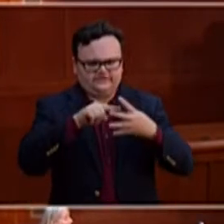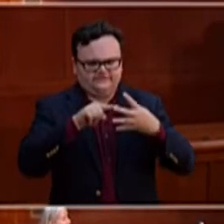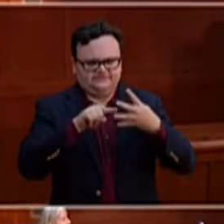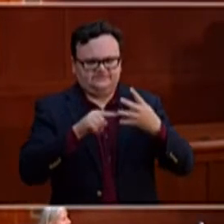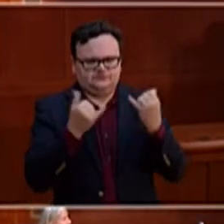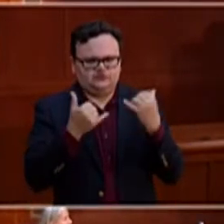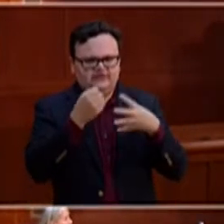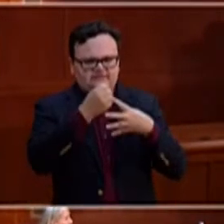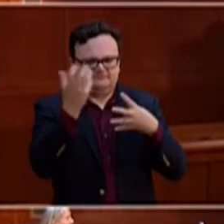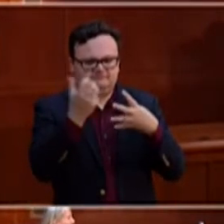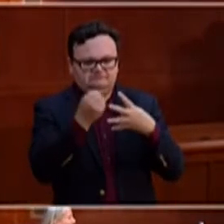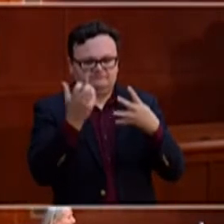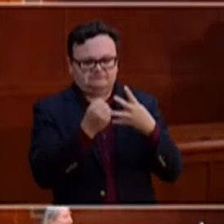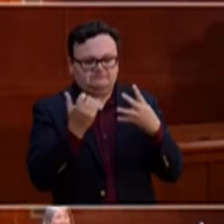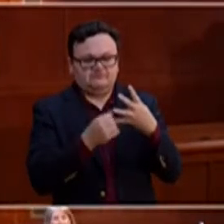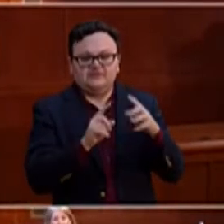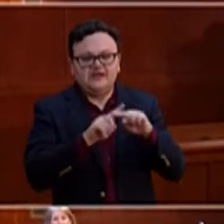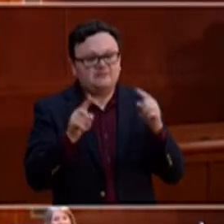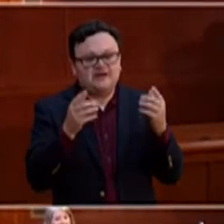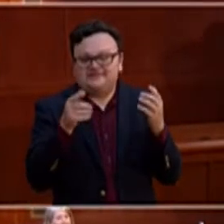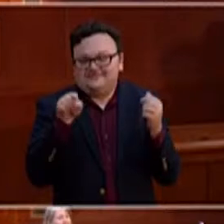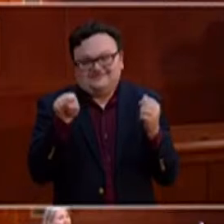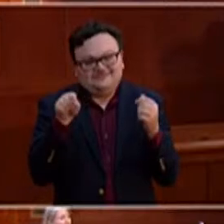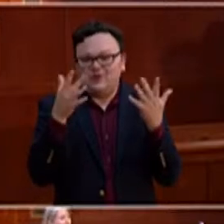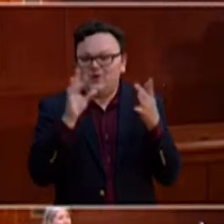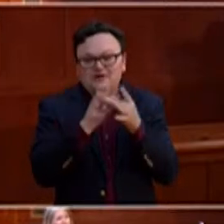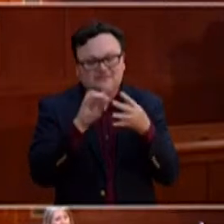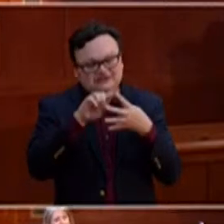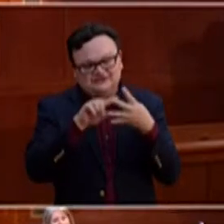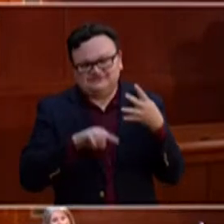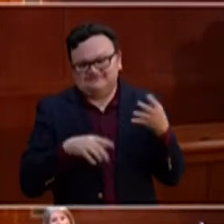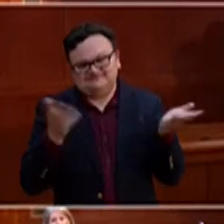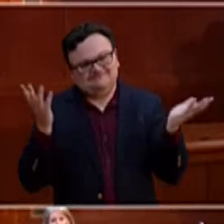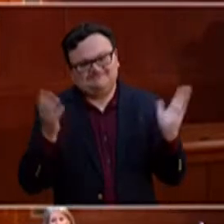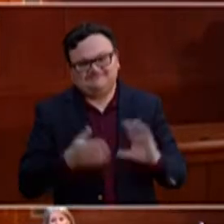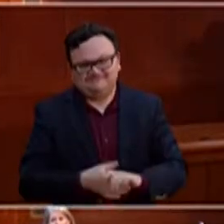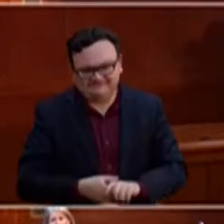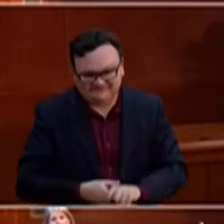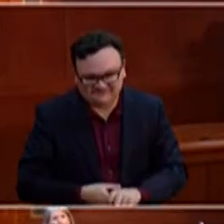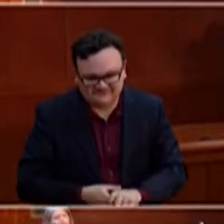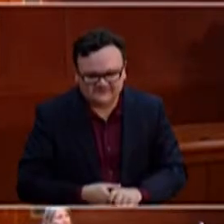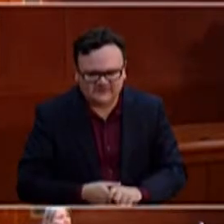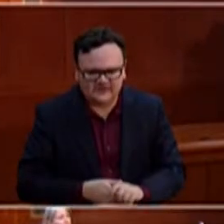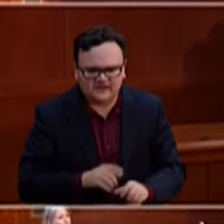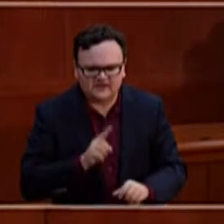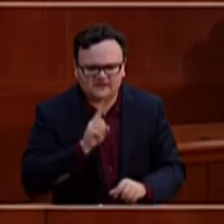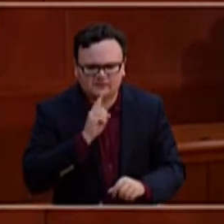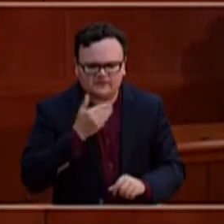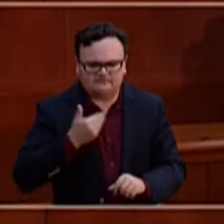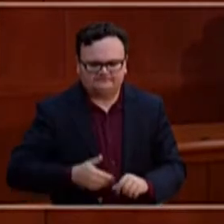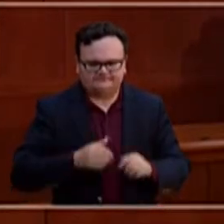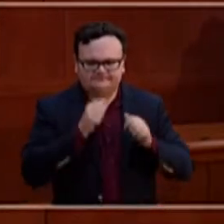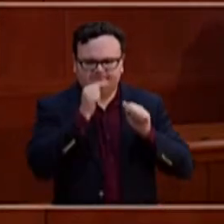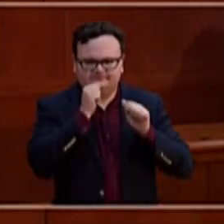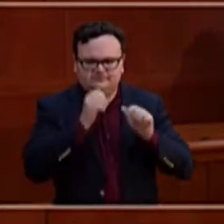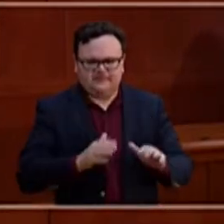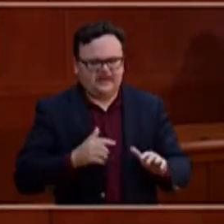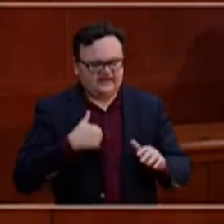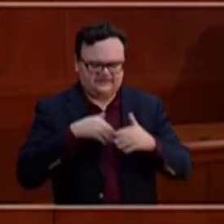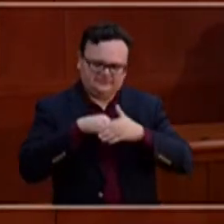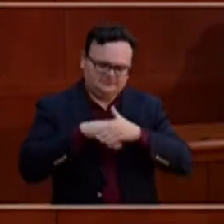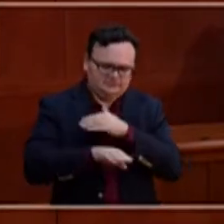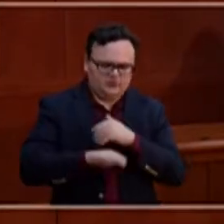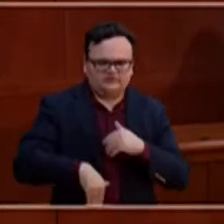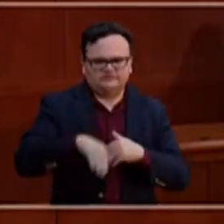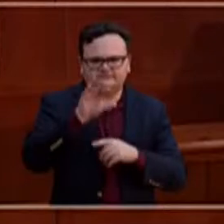and they've all been covered. So let me just suffice to say that I've been blessed to be here in Florida, born and raised,